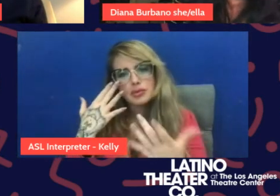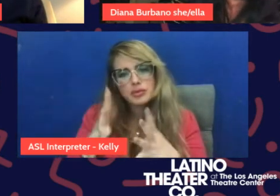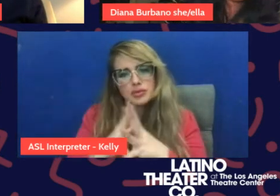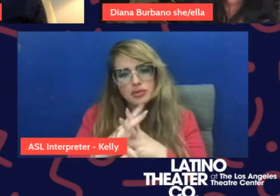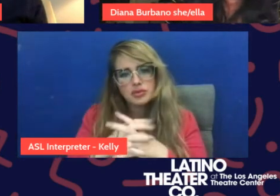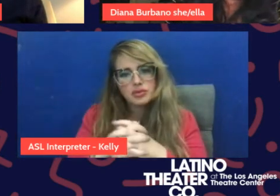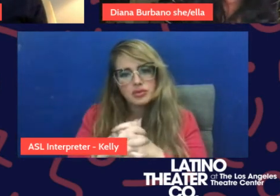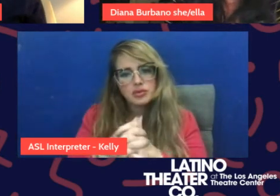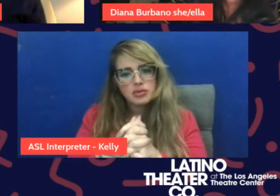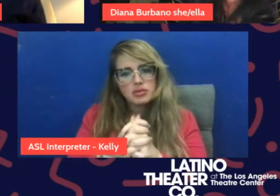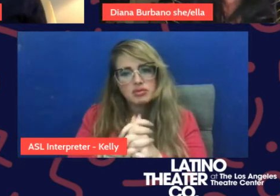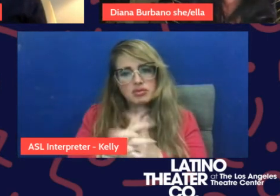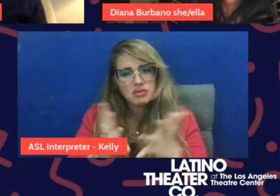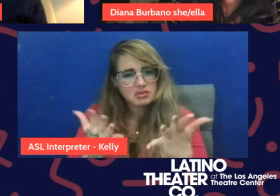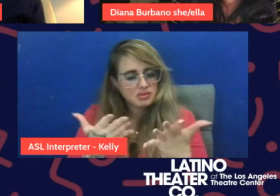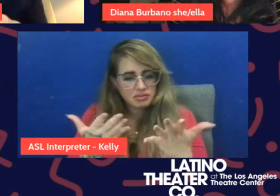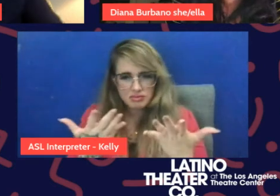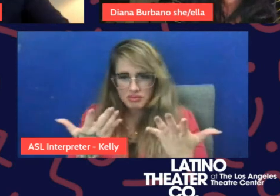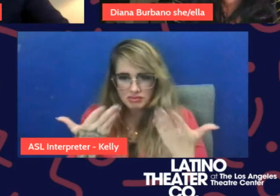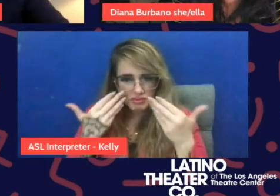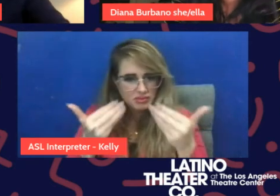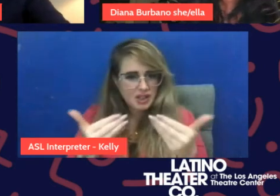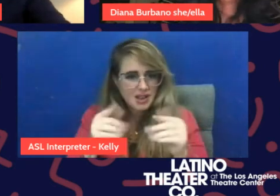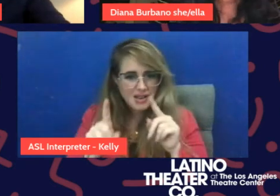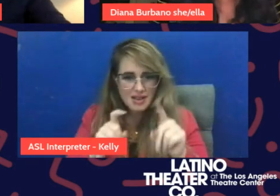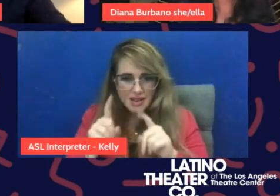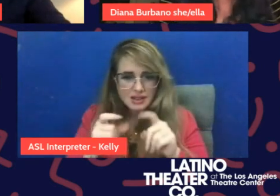said earlier, ask questions about